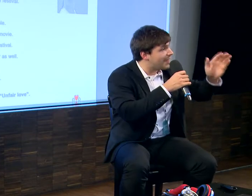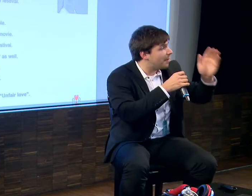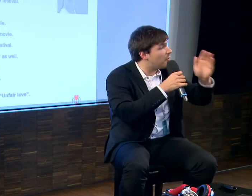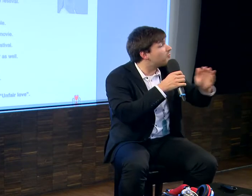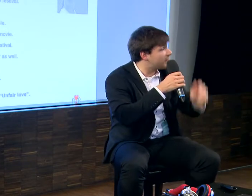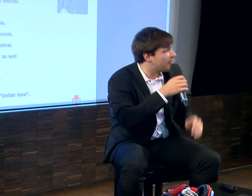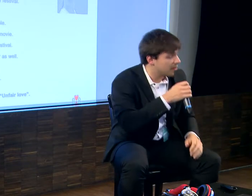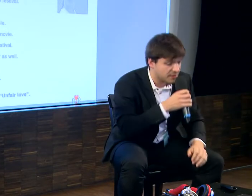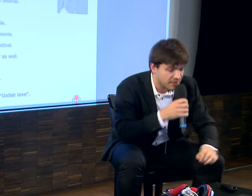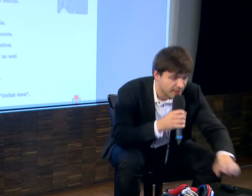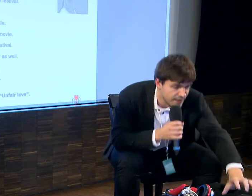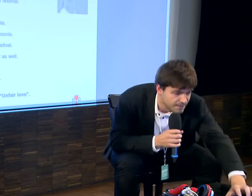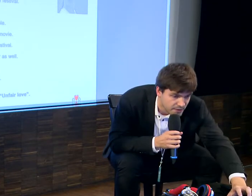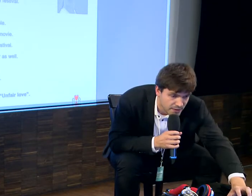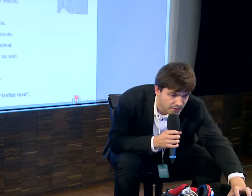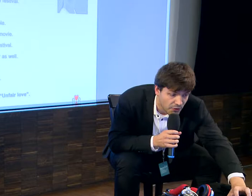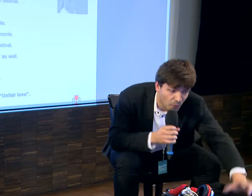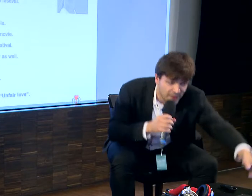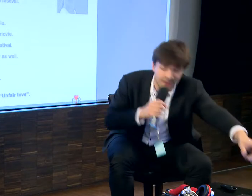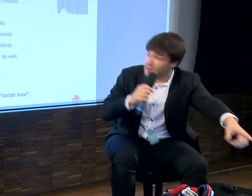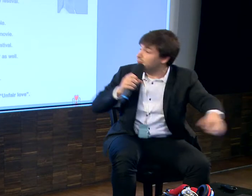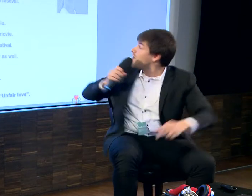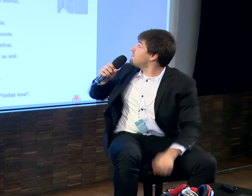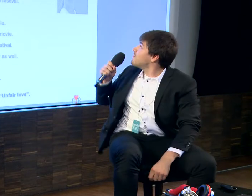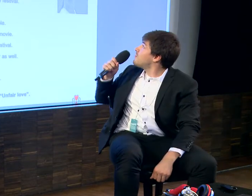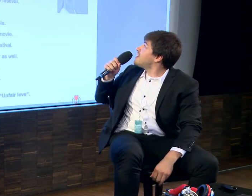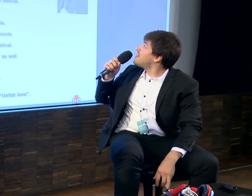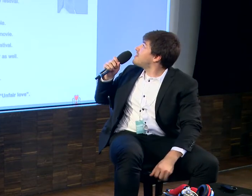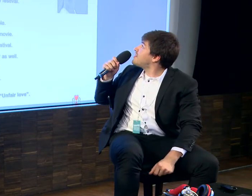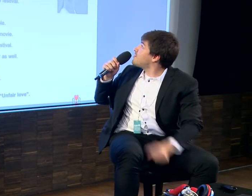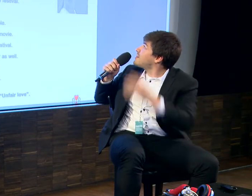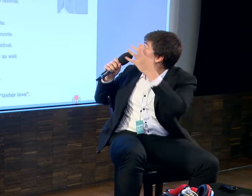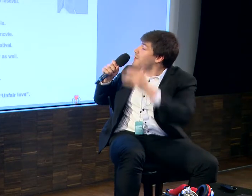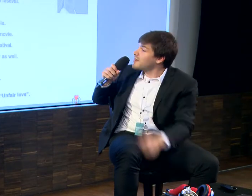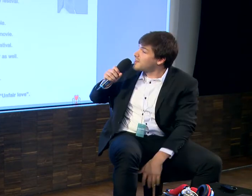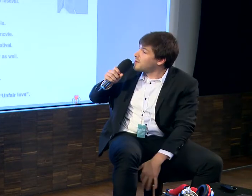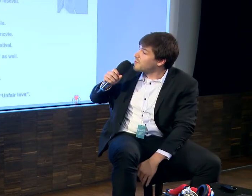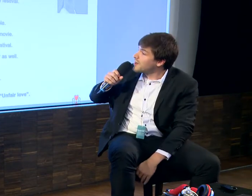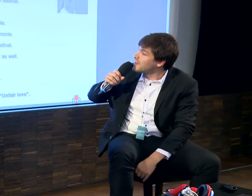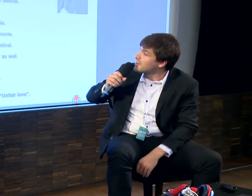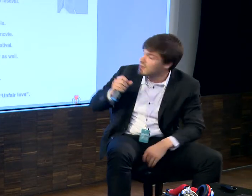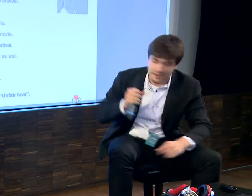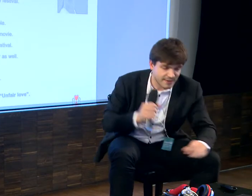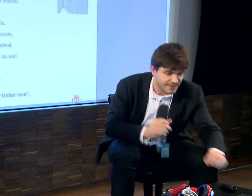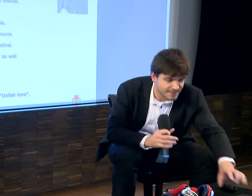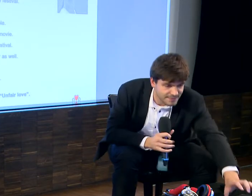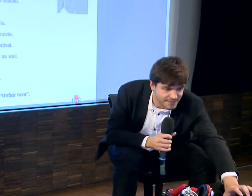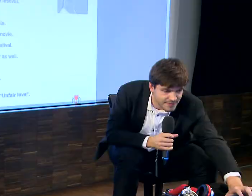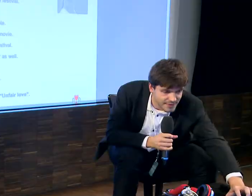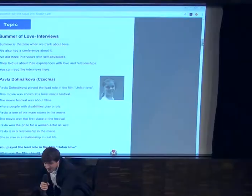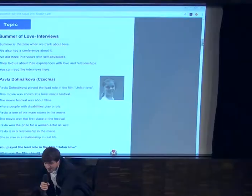different type of materials. So what is this? What is this part, Soufiane? This is